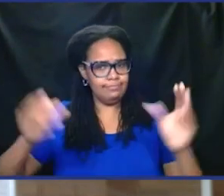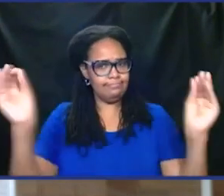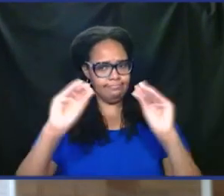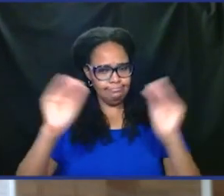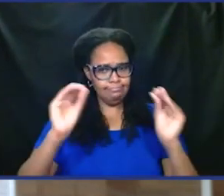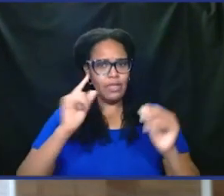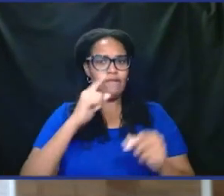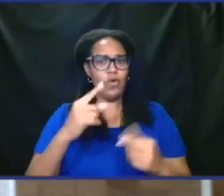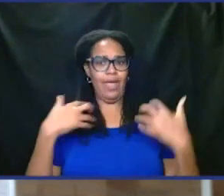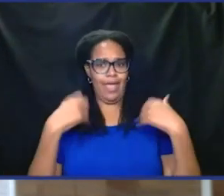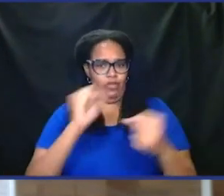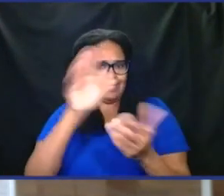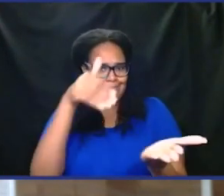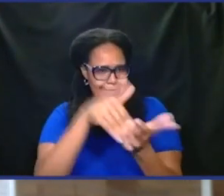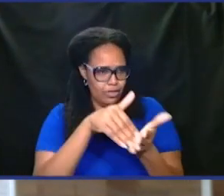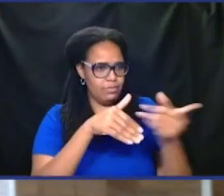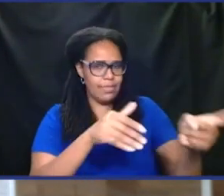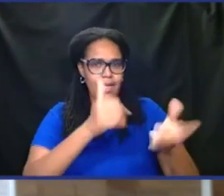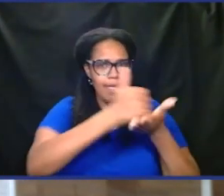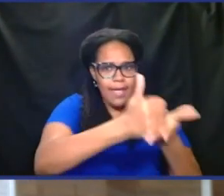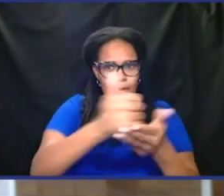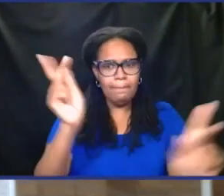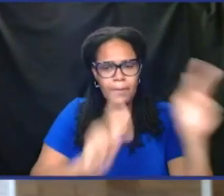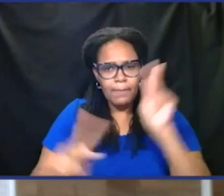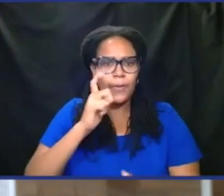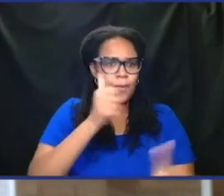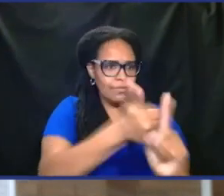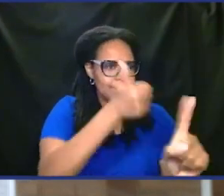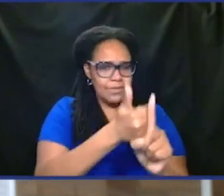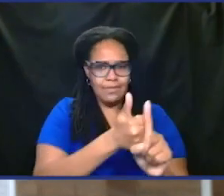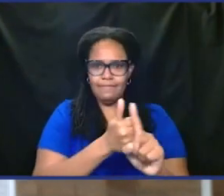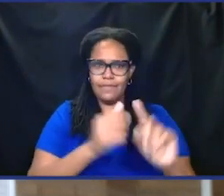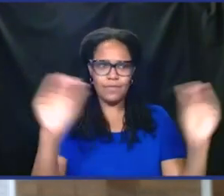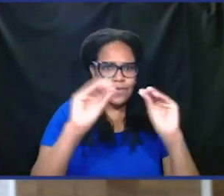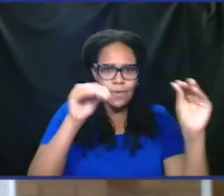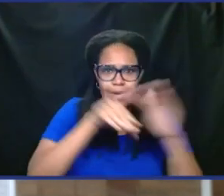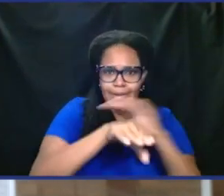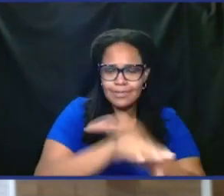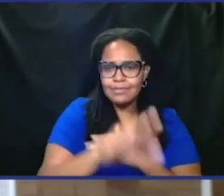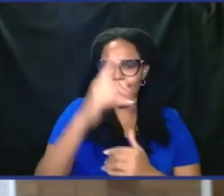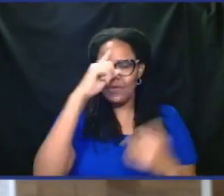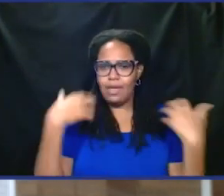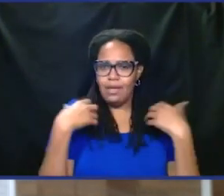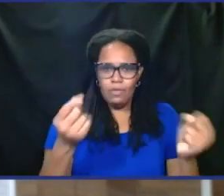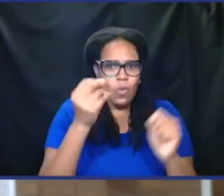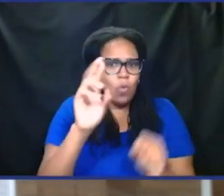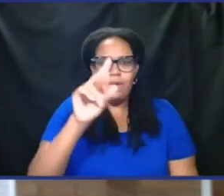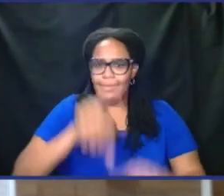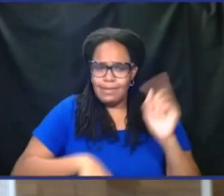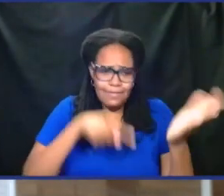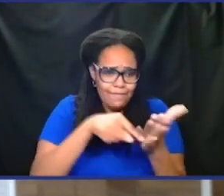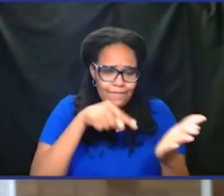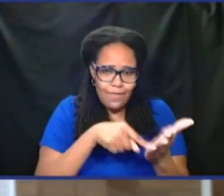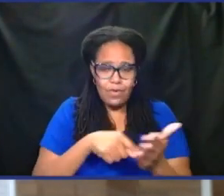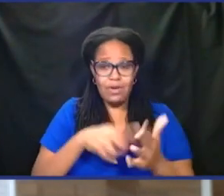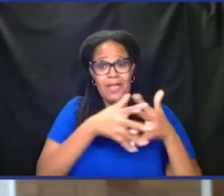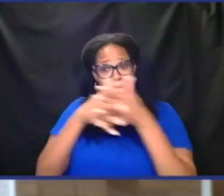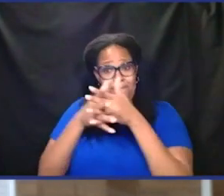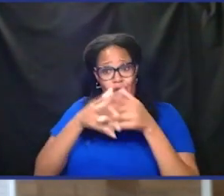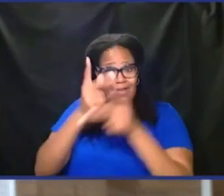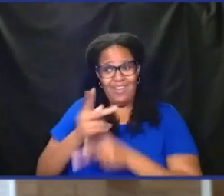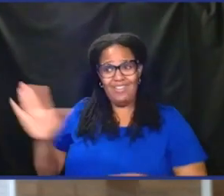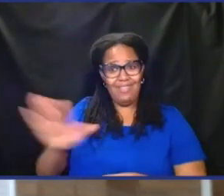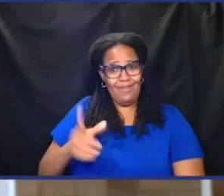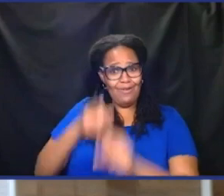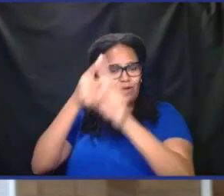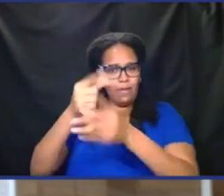who cannot afford or access care. This is the foundation of America's mission to improve health during the COVID-19